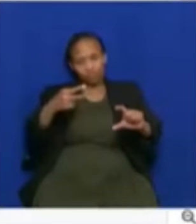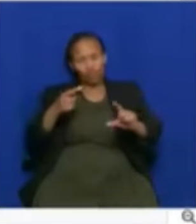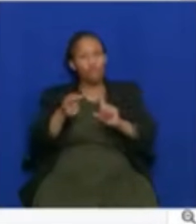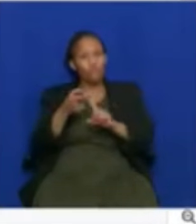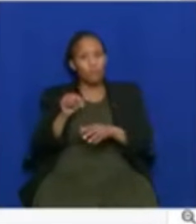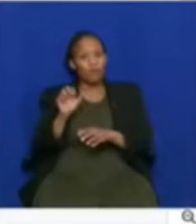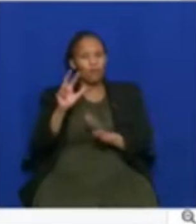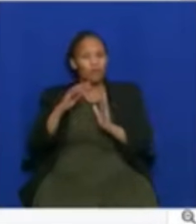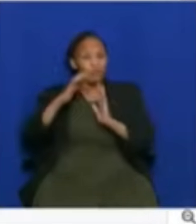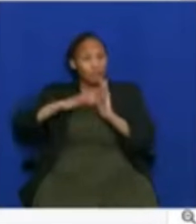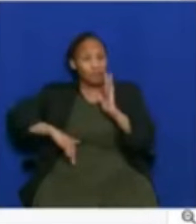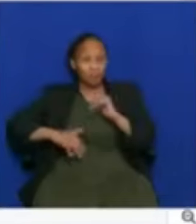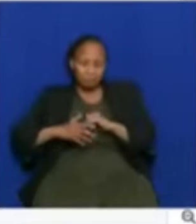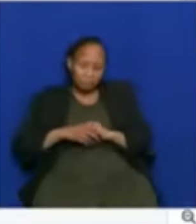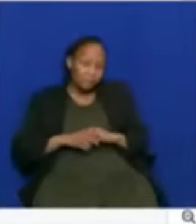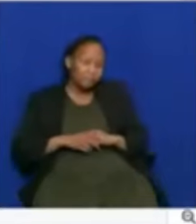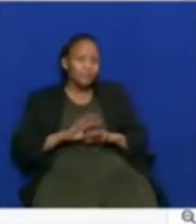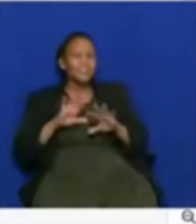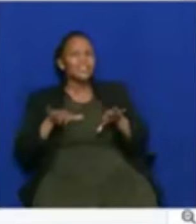you provided,